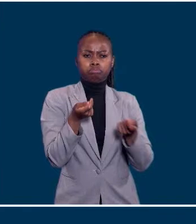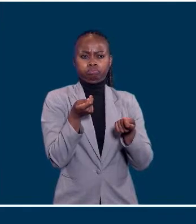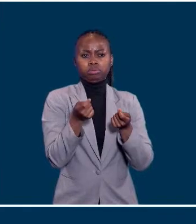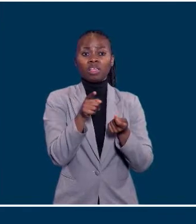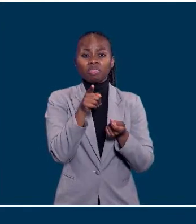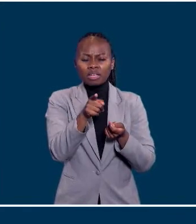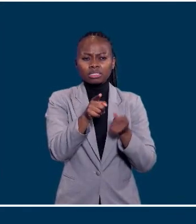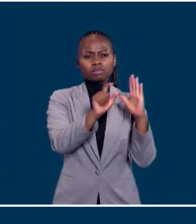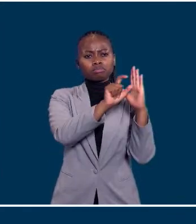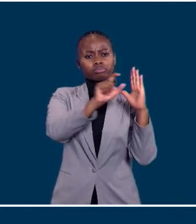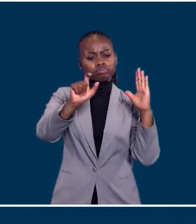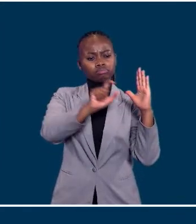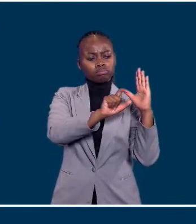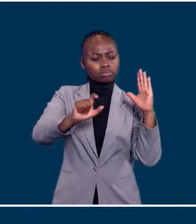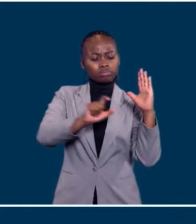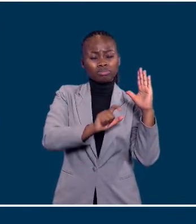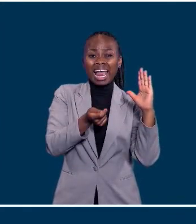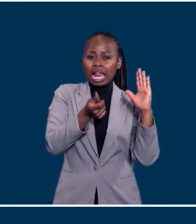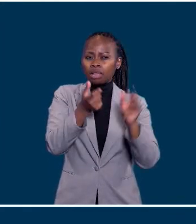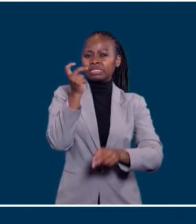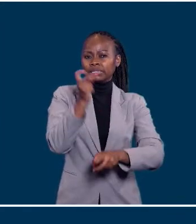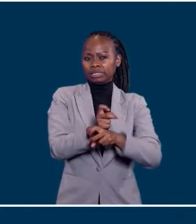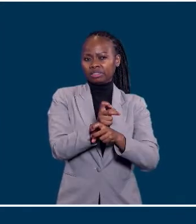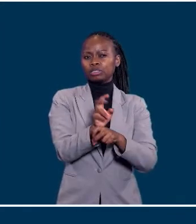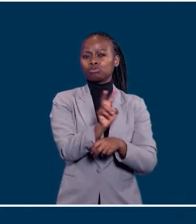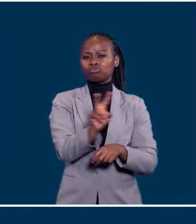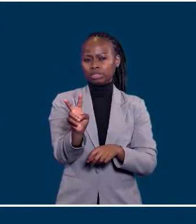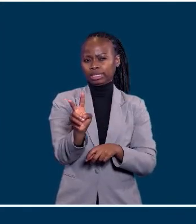I'm just going to take one